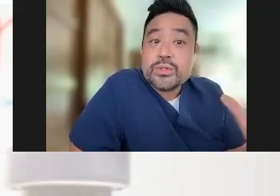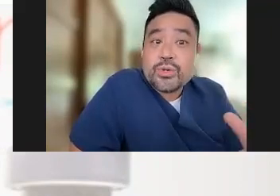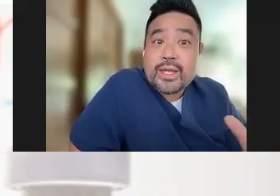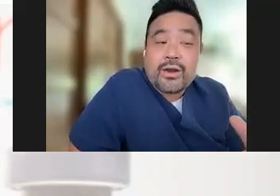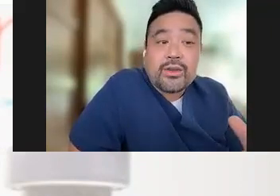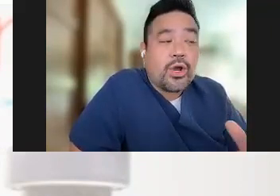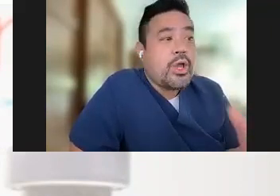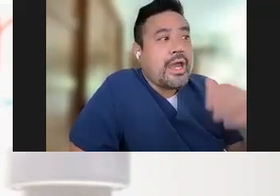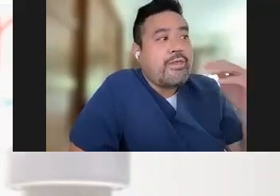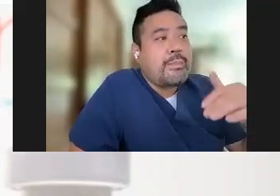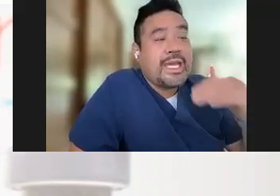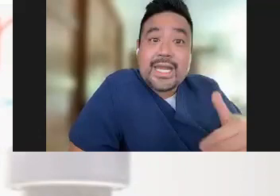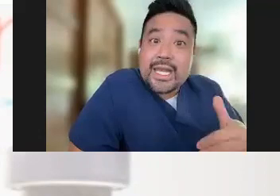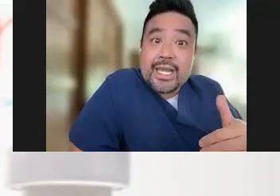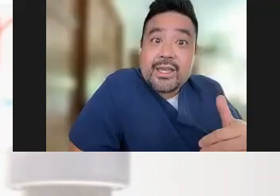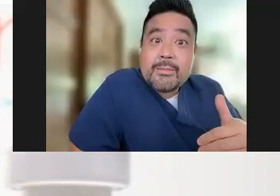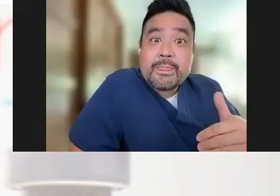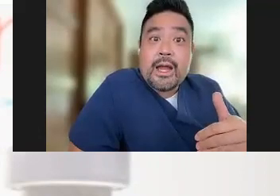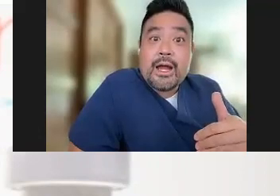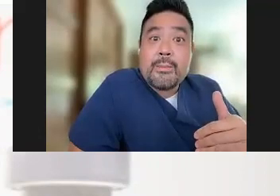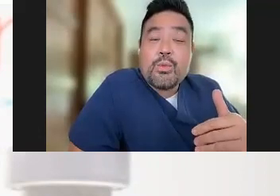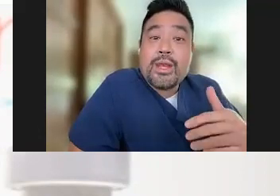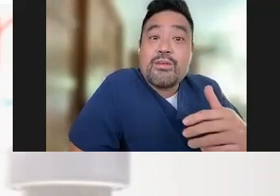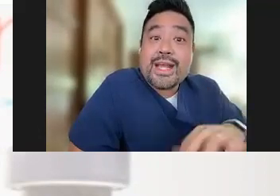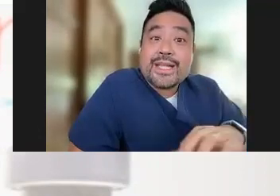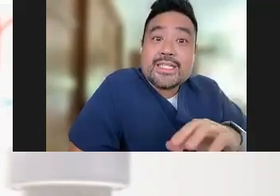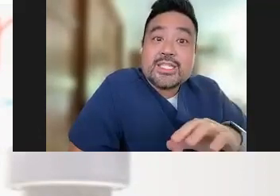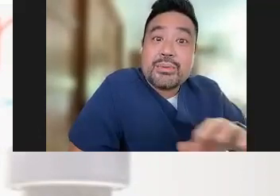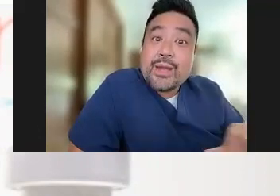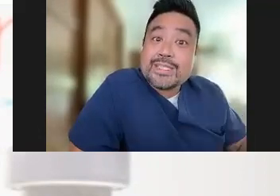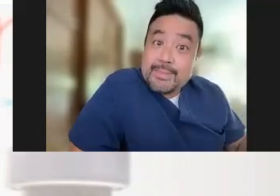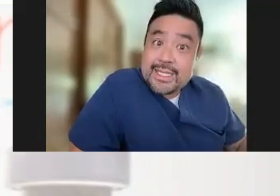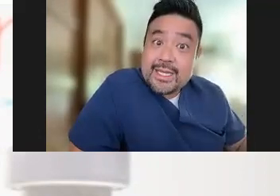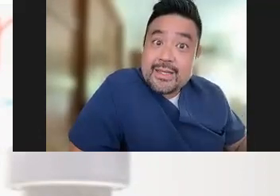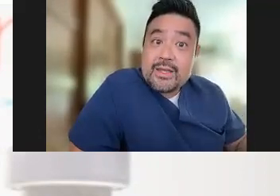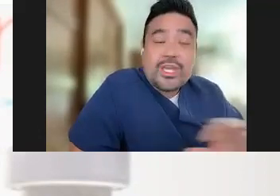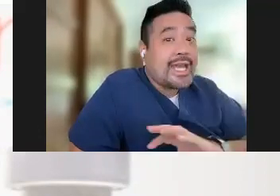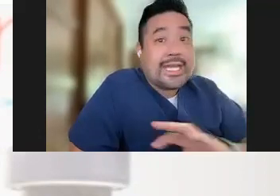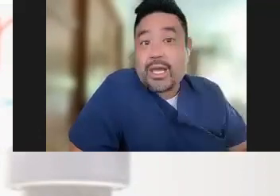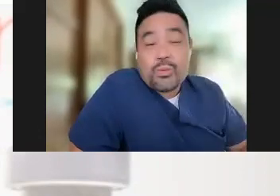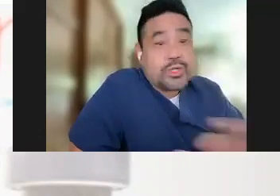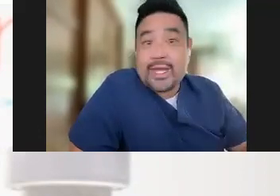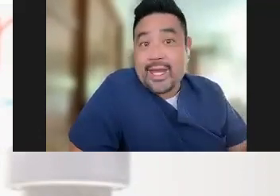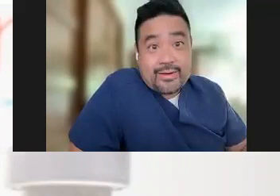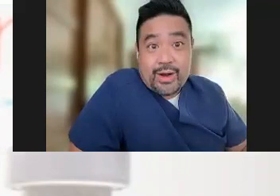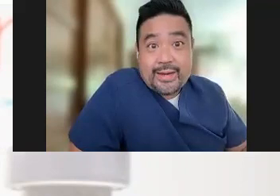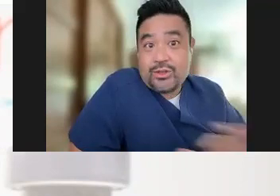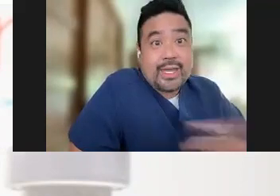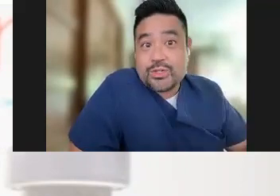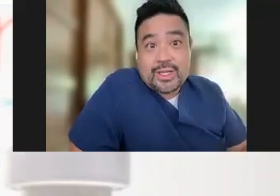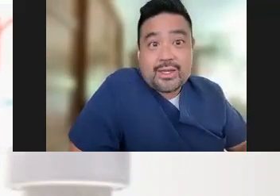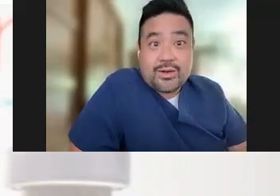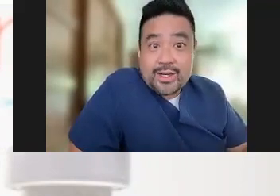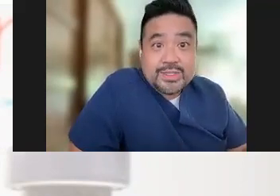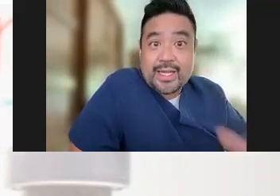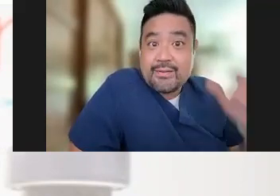And personal story here, you know, in the beginning, when vaccine supply was limited, you had to get what you get, right? You get